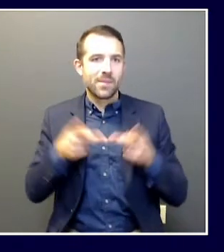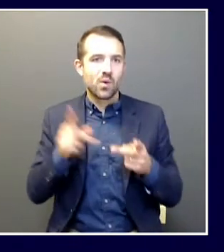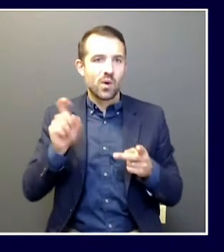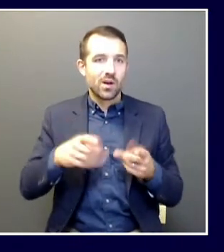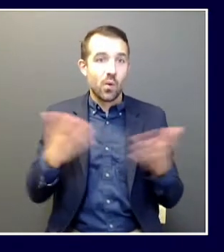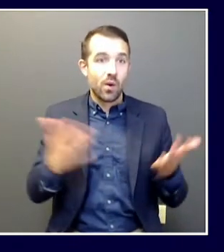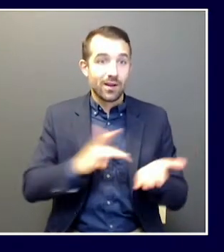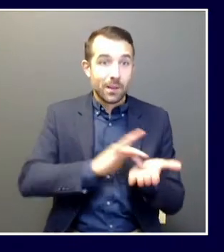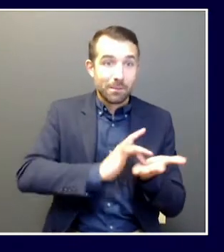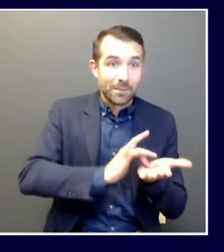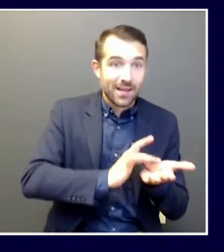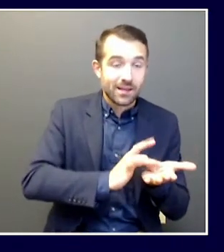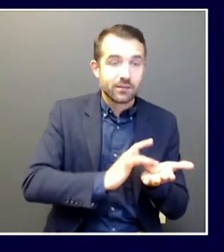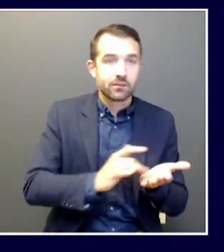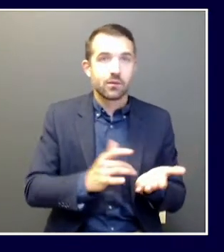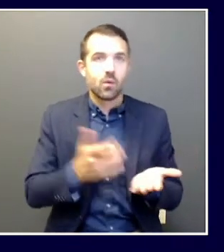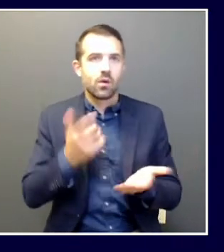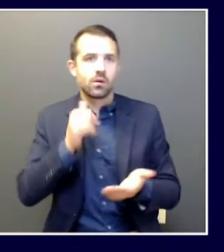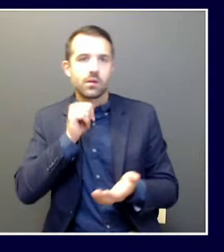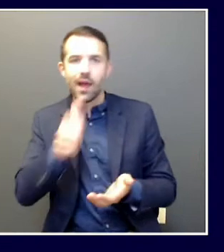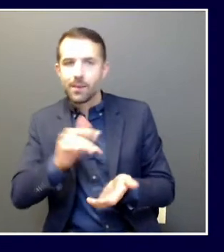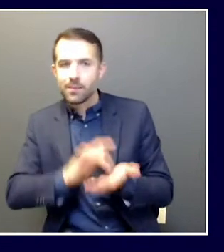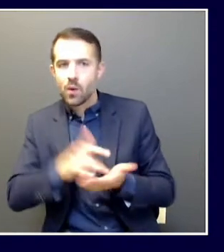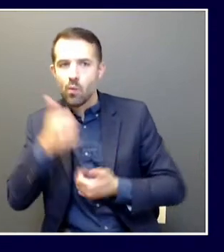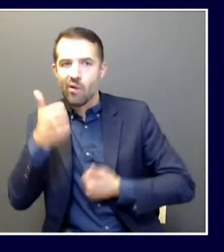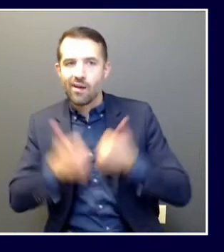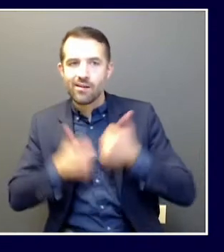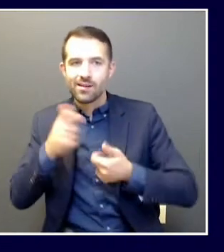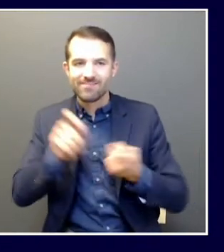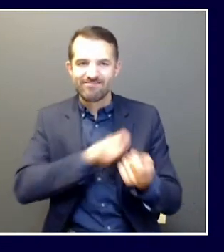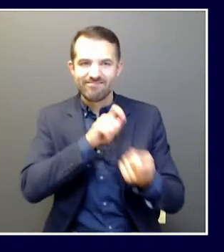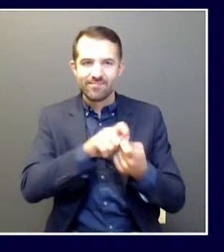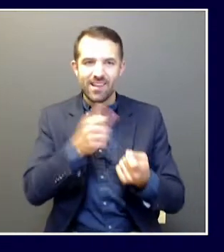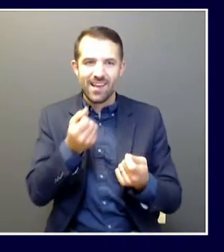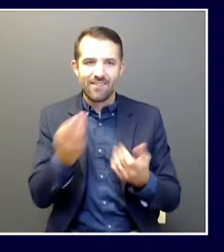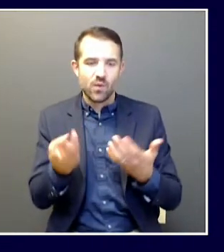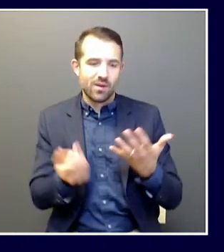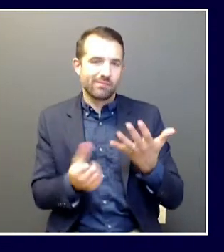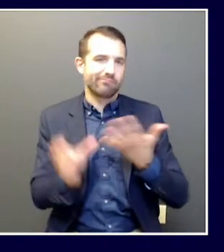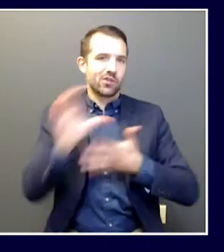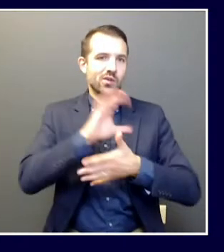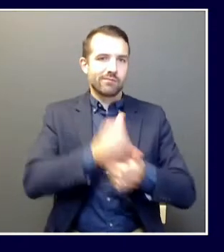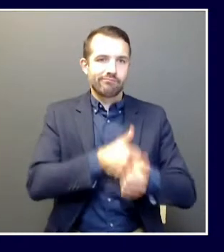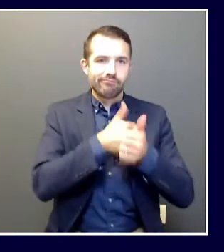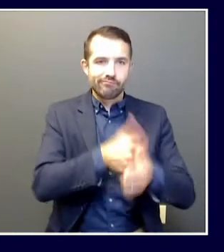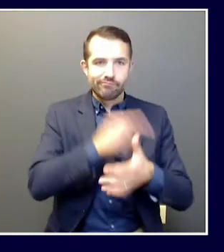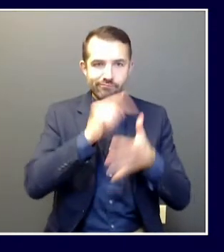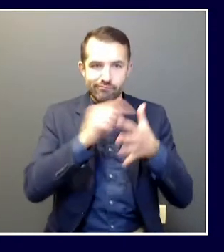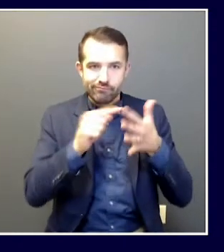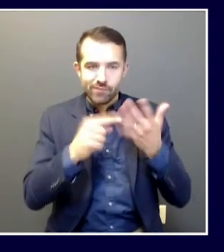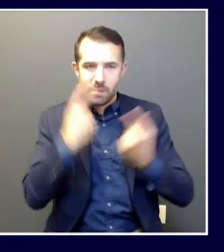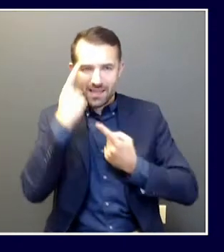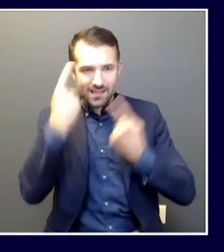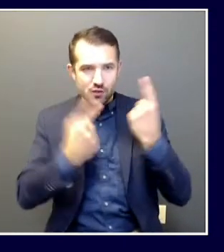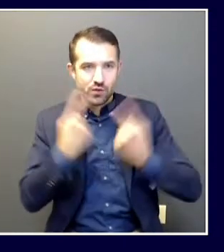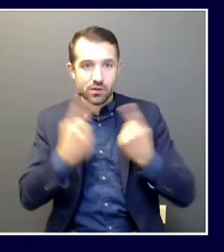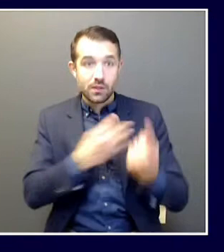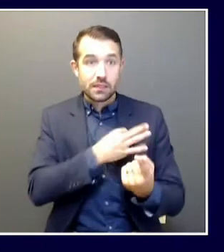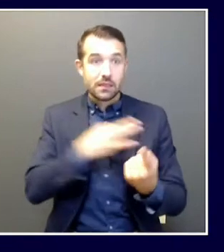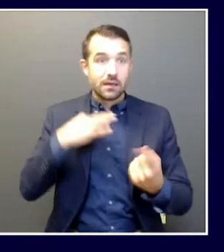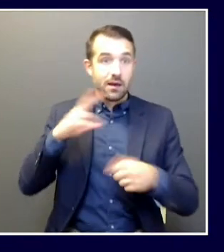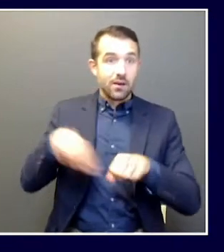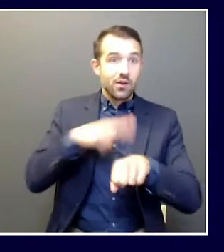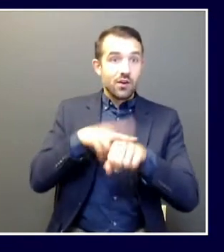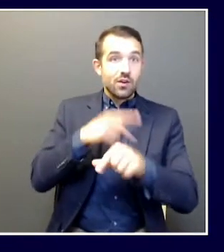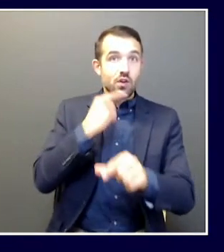of the many factors that are considered. There are some limited number of personnel, men and women within the National Guard,